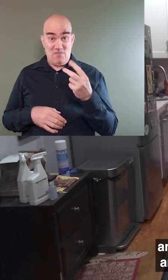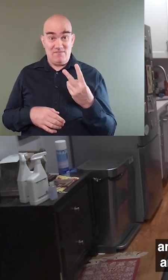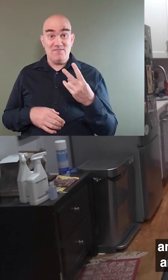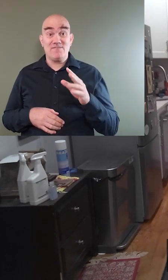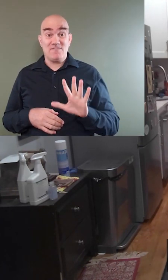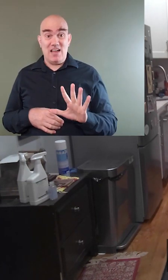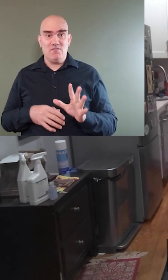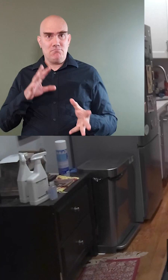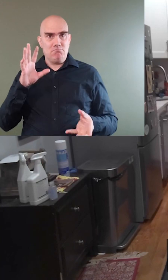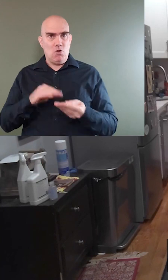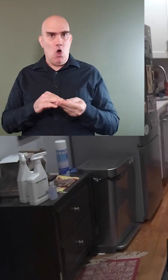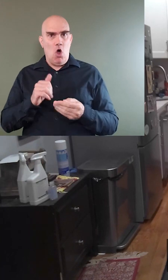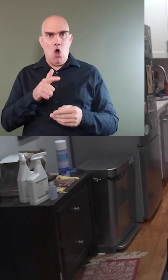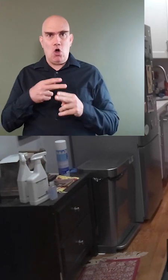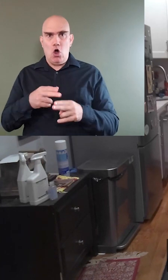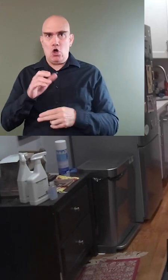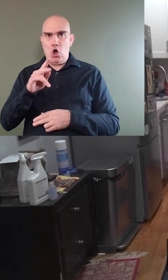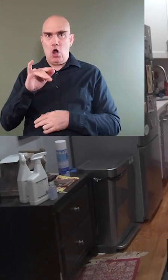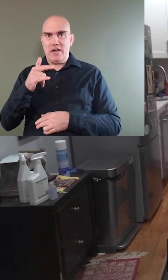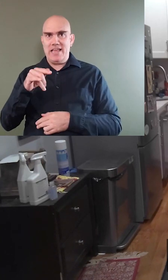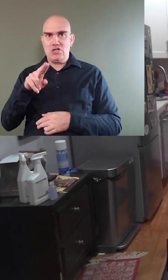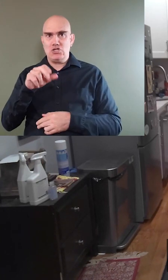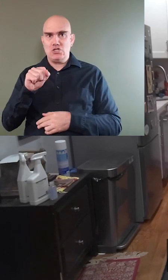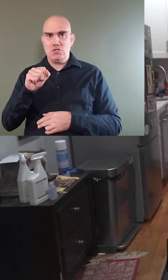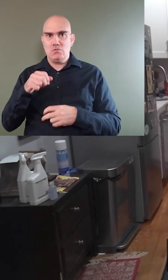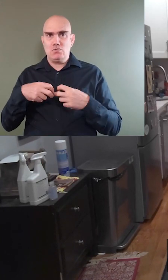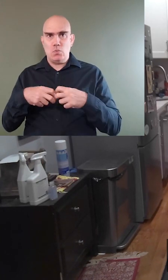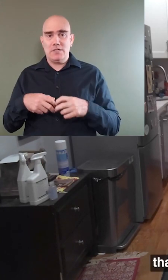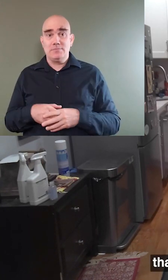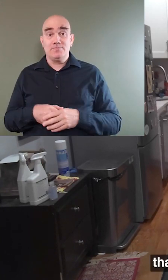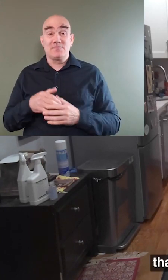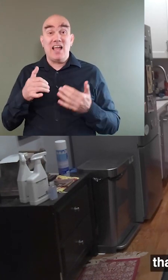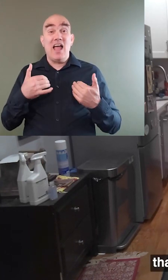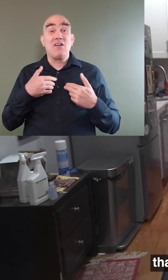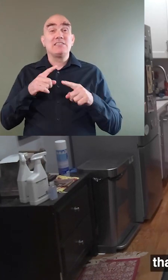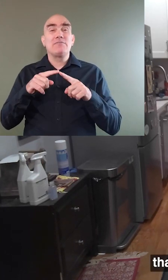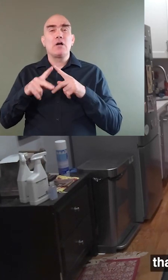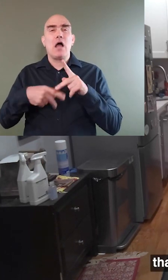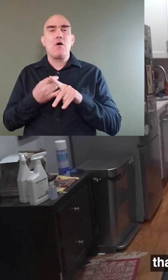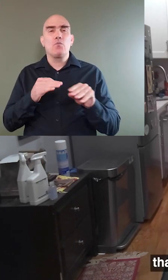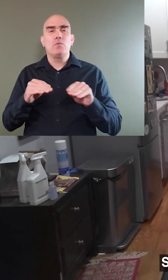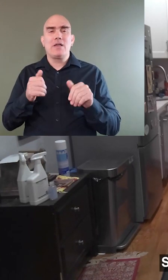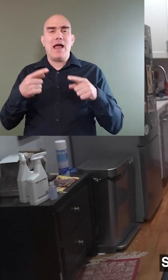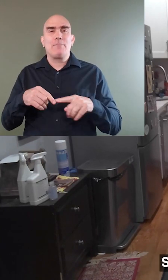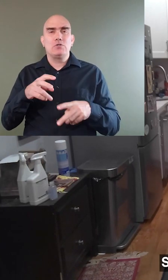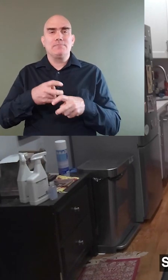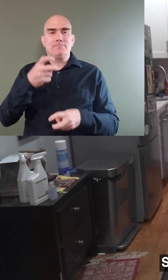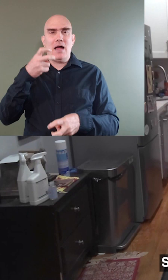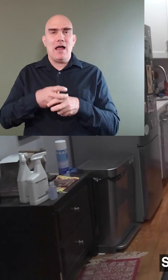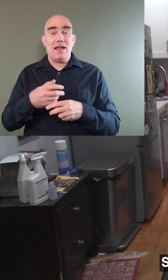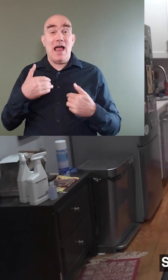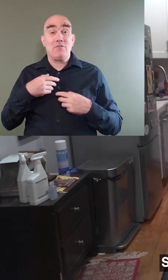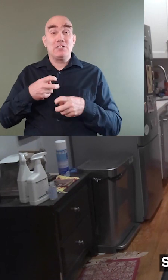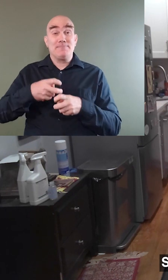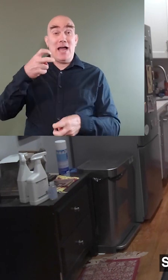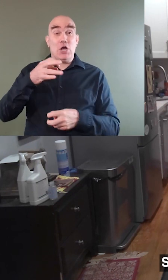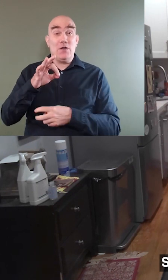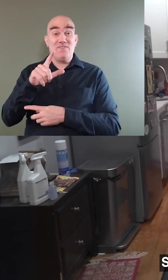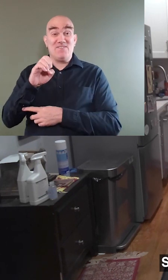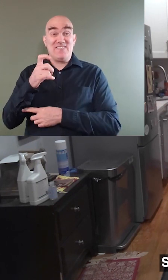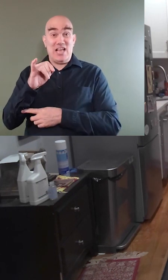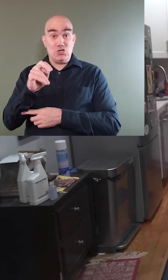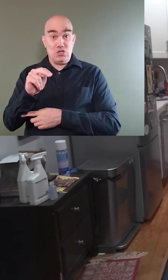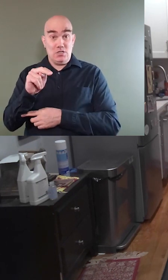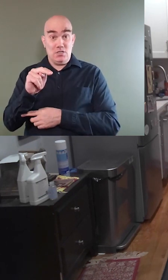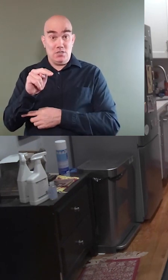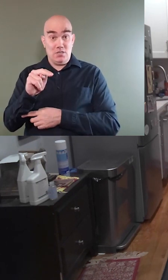joints. Now there's all different types of movement that can happen in the spine. So we have spinal